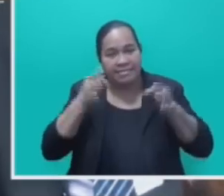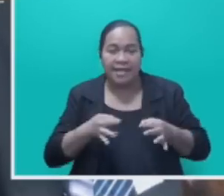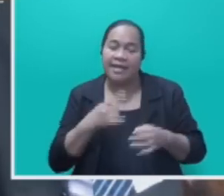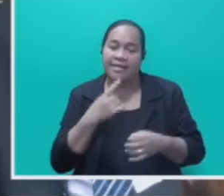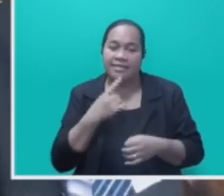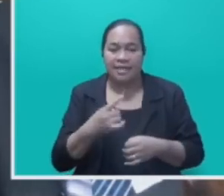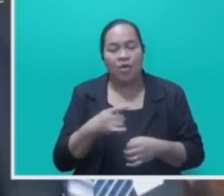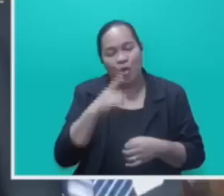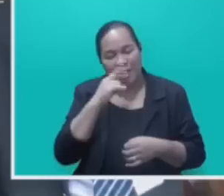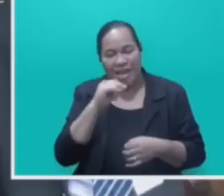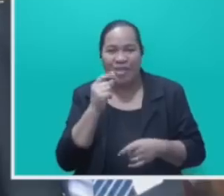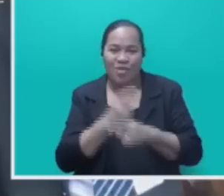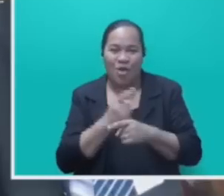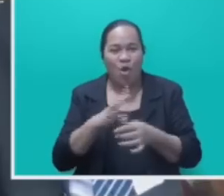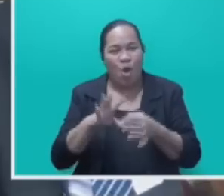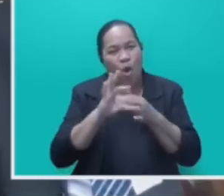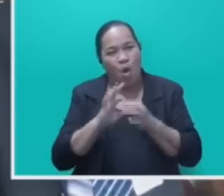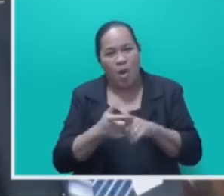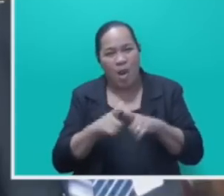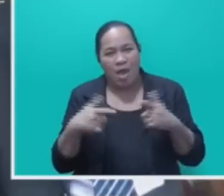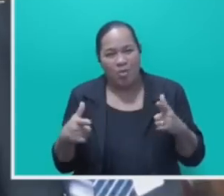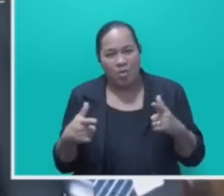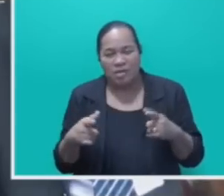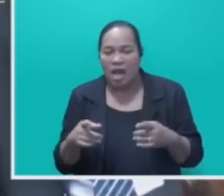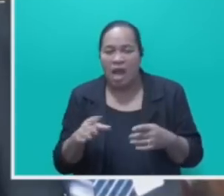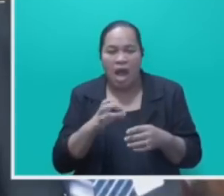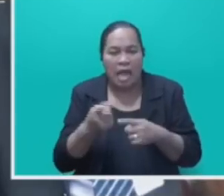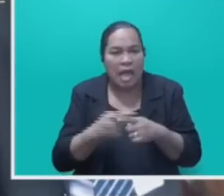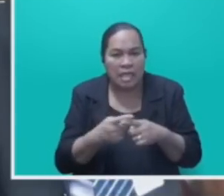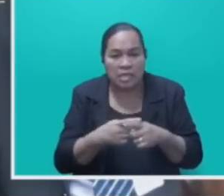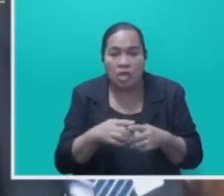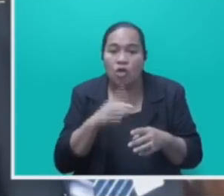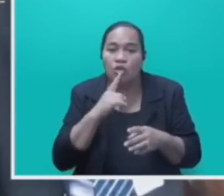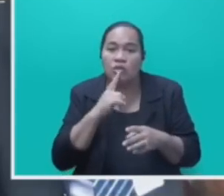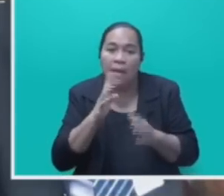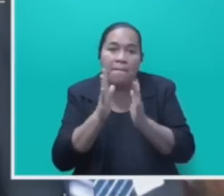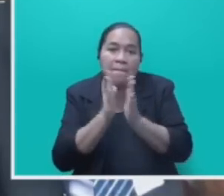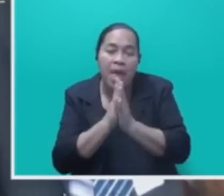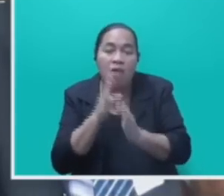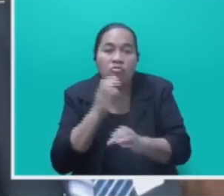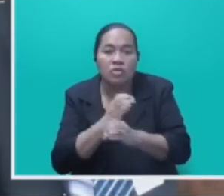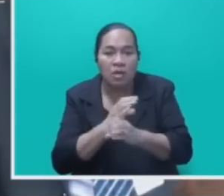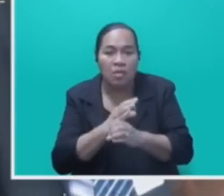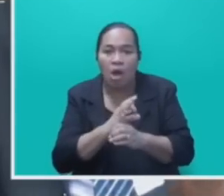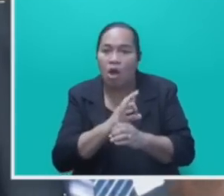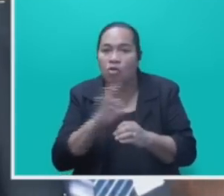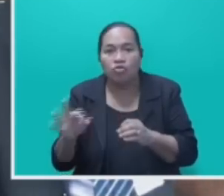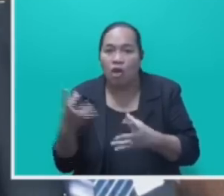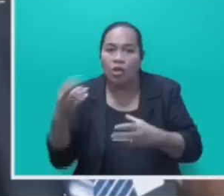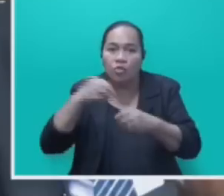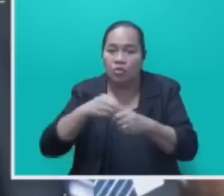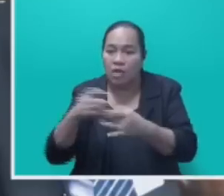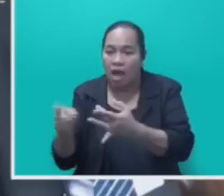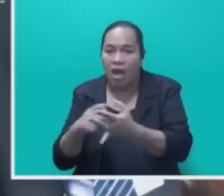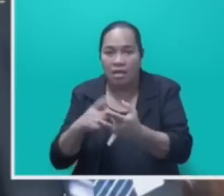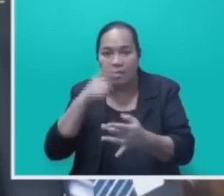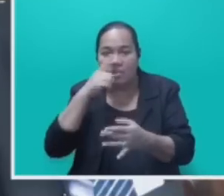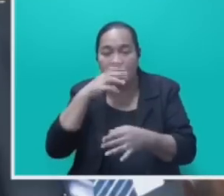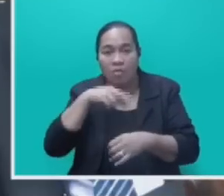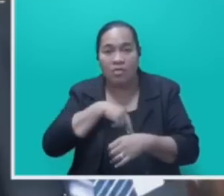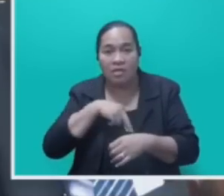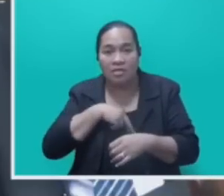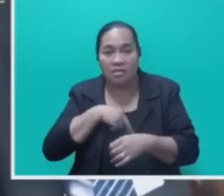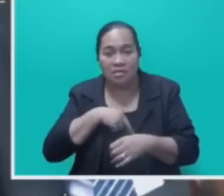speak in languages other than English and say a Christian prayer, excluding those of other faiths.